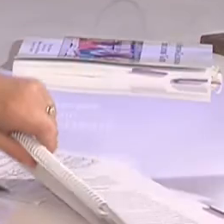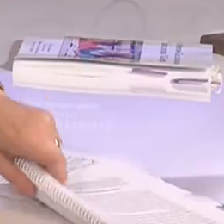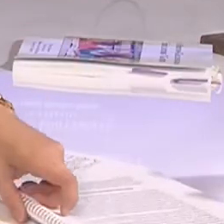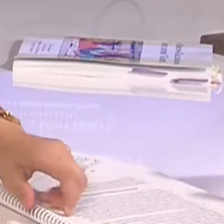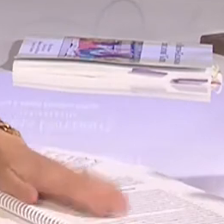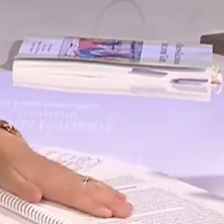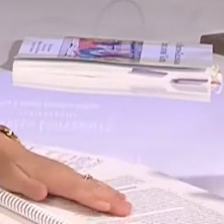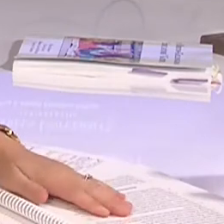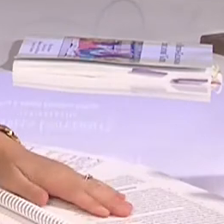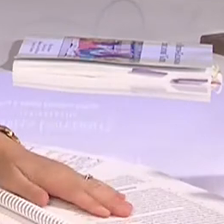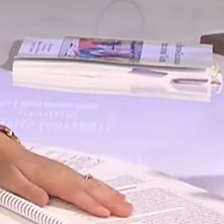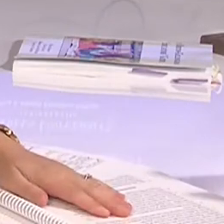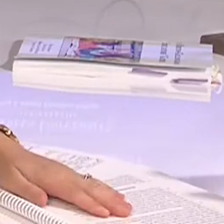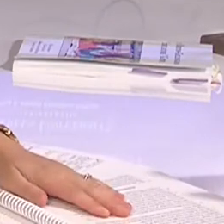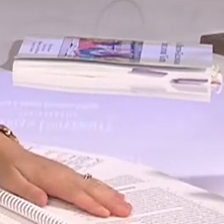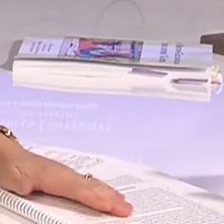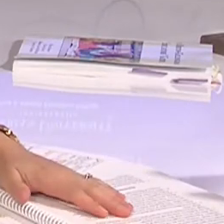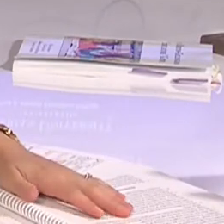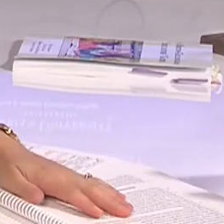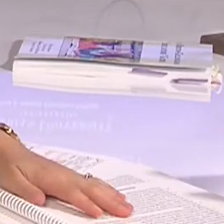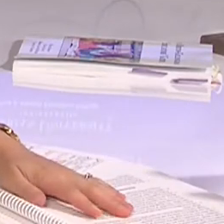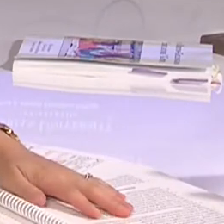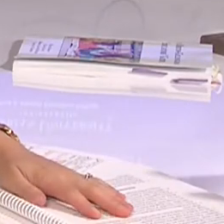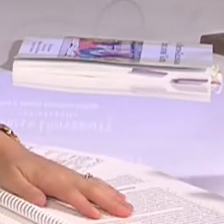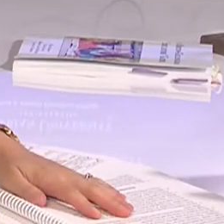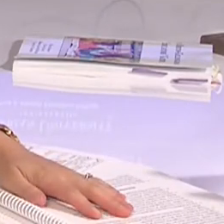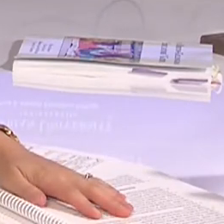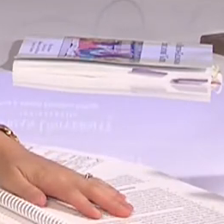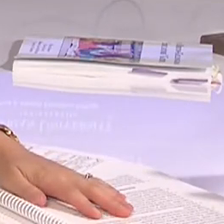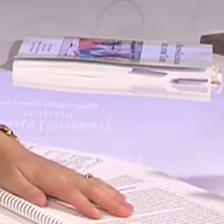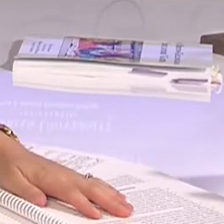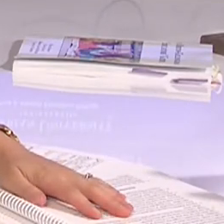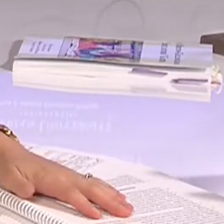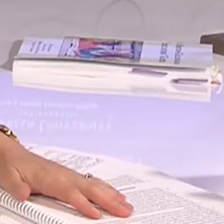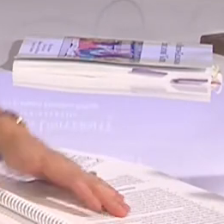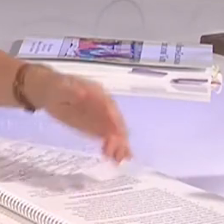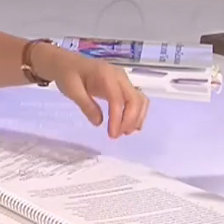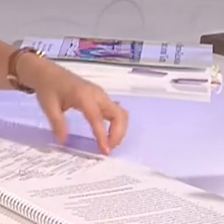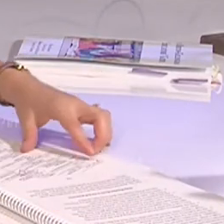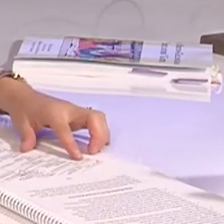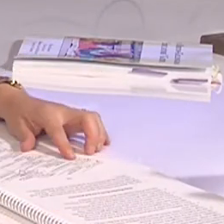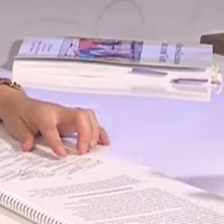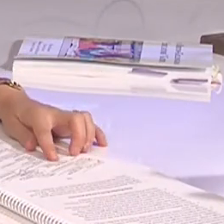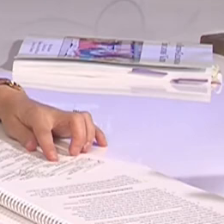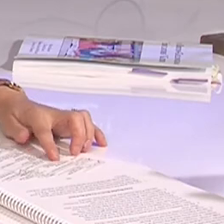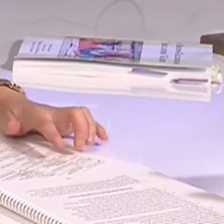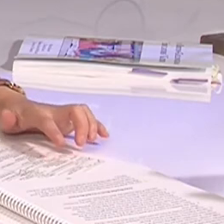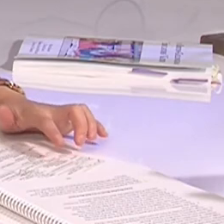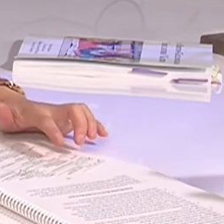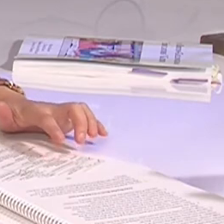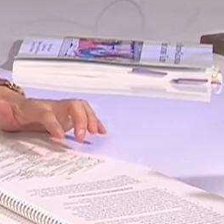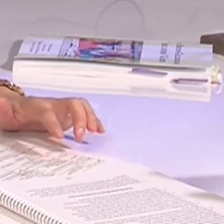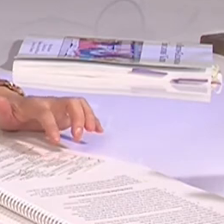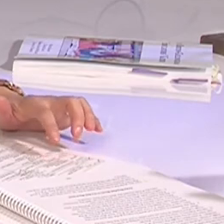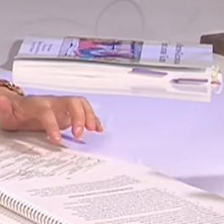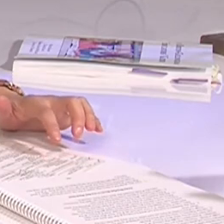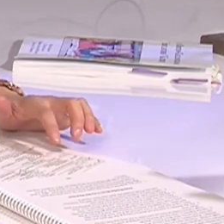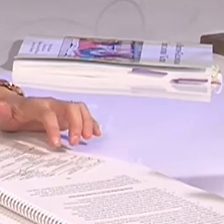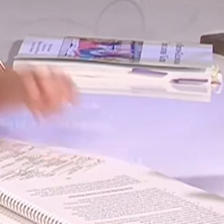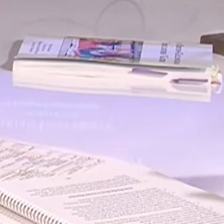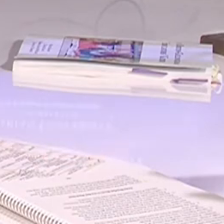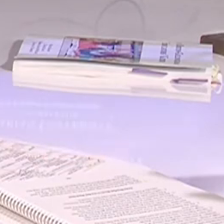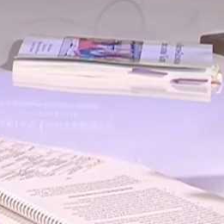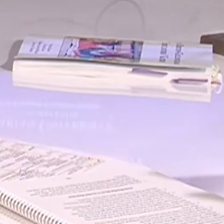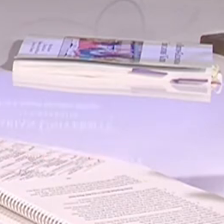and they're also going to be on your lesson plan template. Okay, we'll head into your breakout rooms and practice introducing the word said and the word